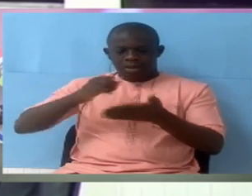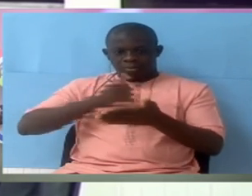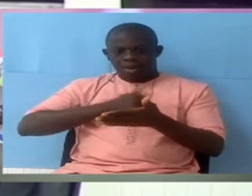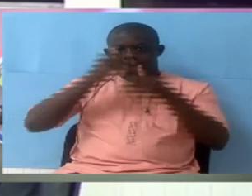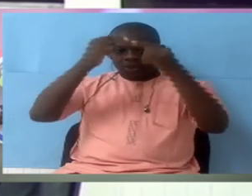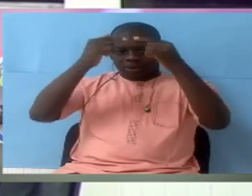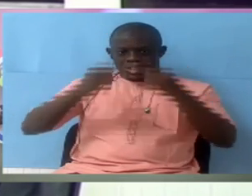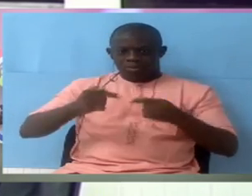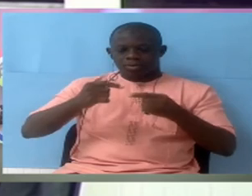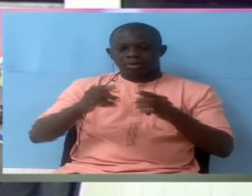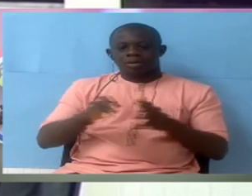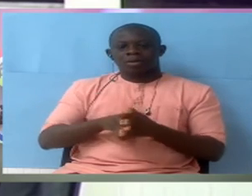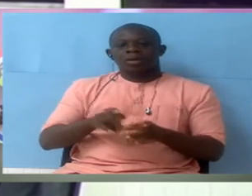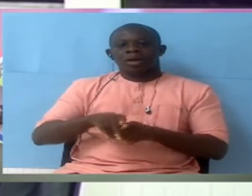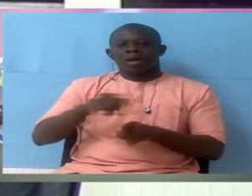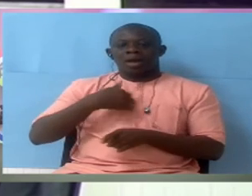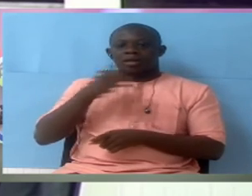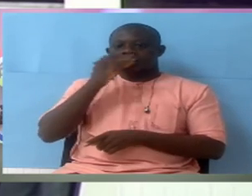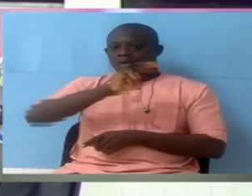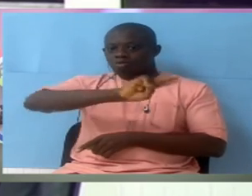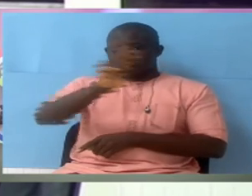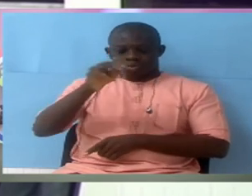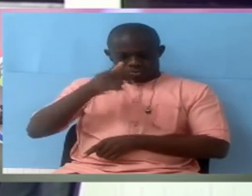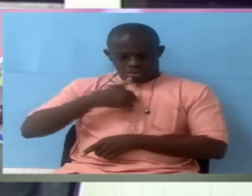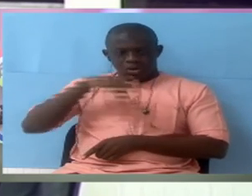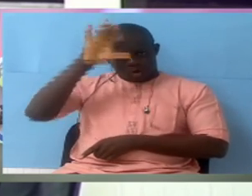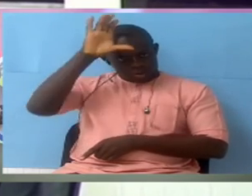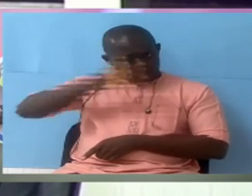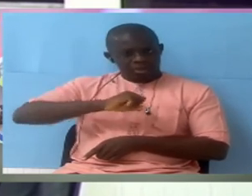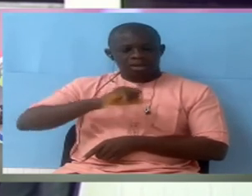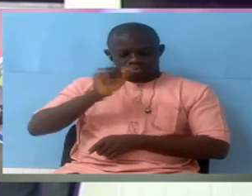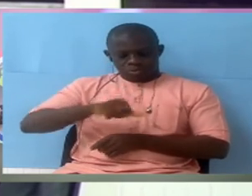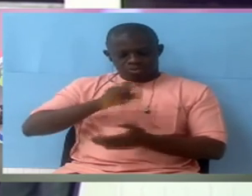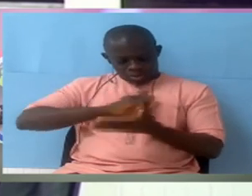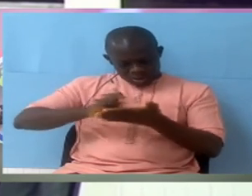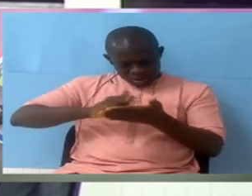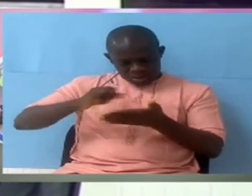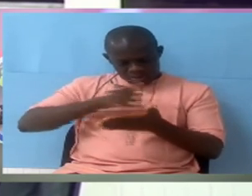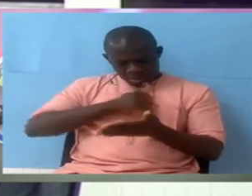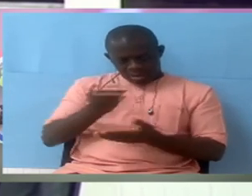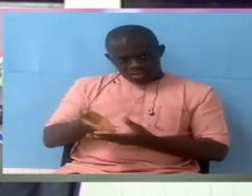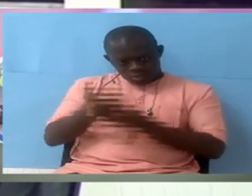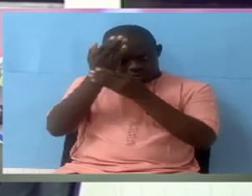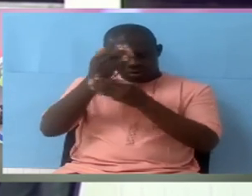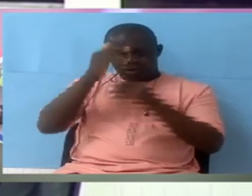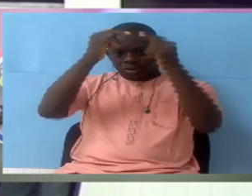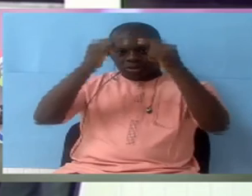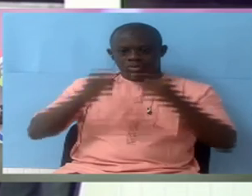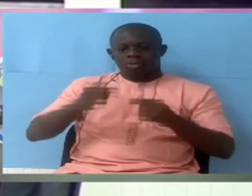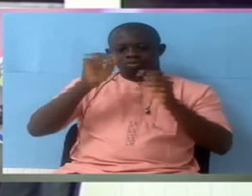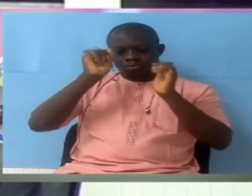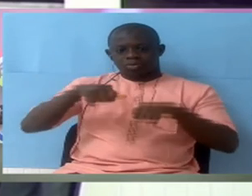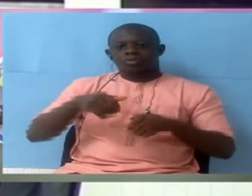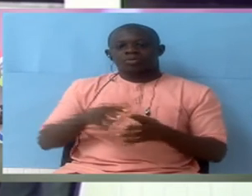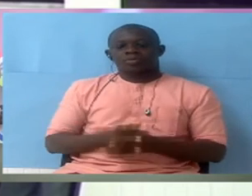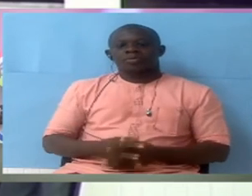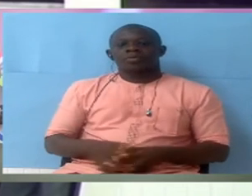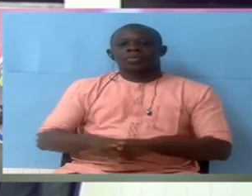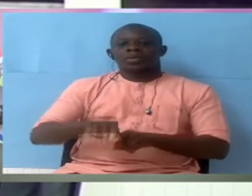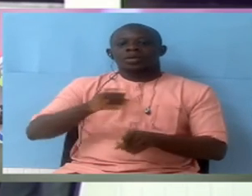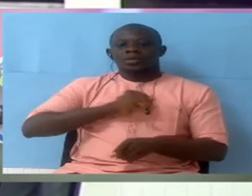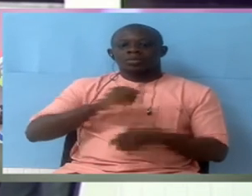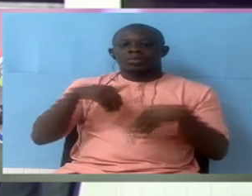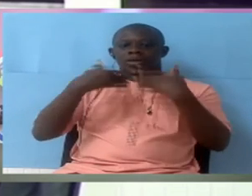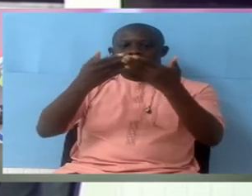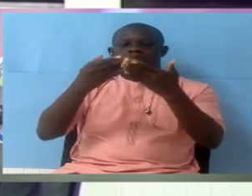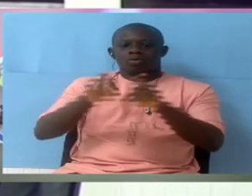kaddu yi ma joxe. I said no, I'm literate, I can write my statement. Ané ko dedet jangana mu na ko bindal suma bopa. Then he gave me a